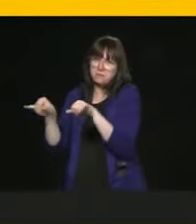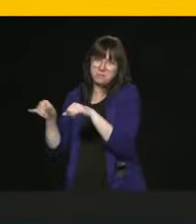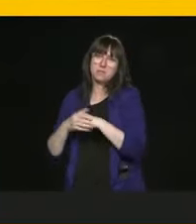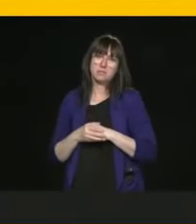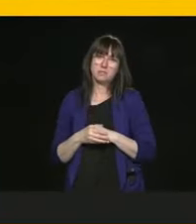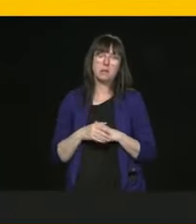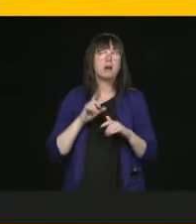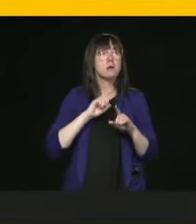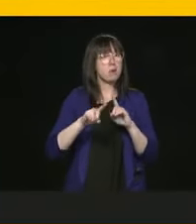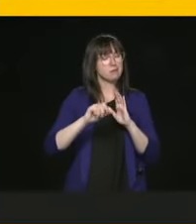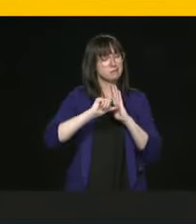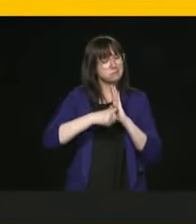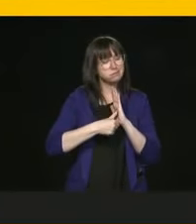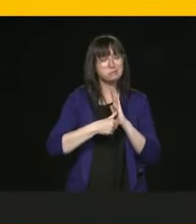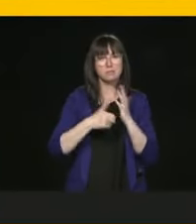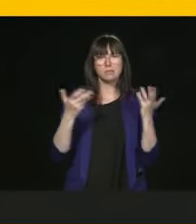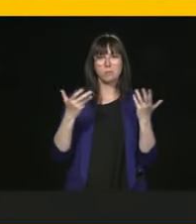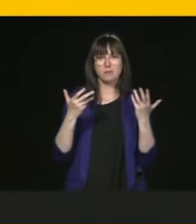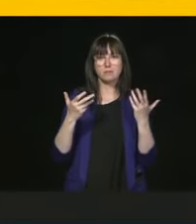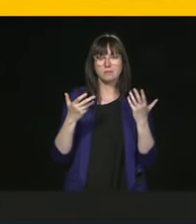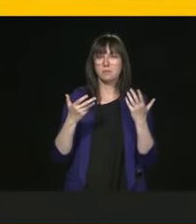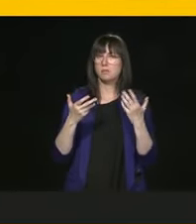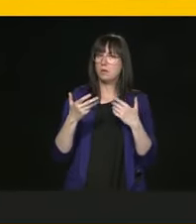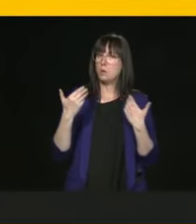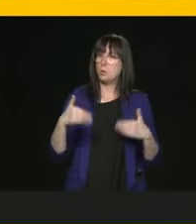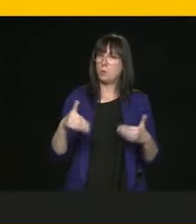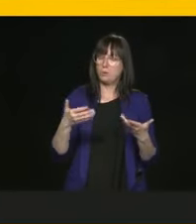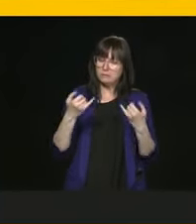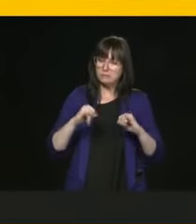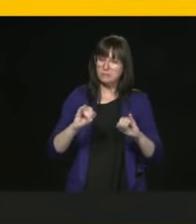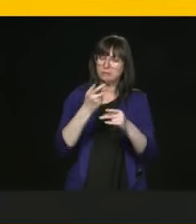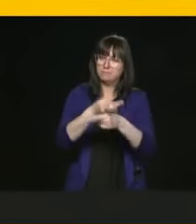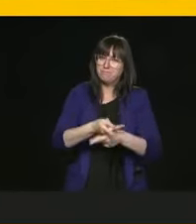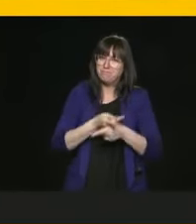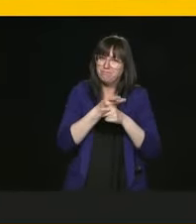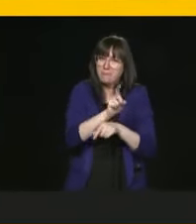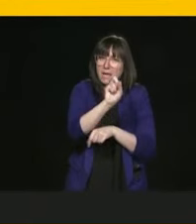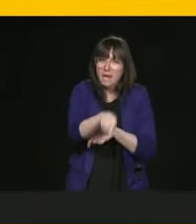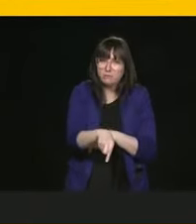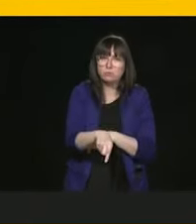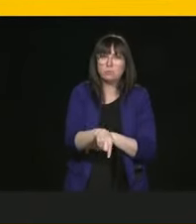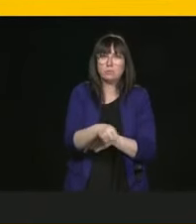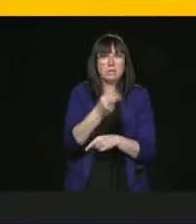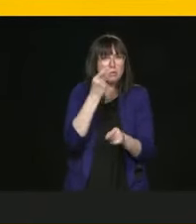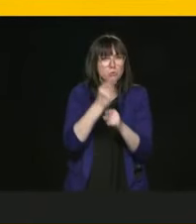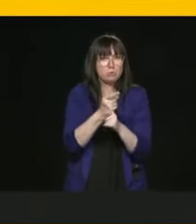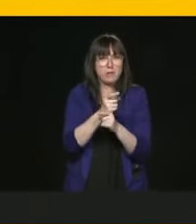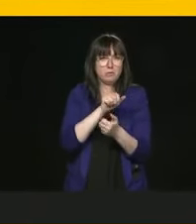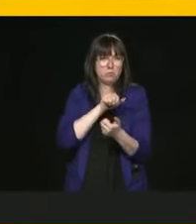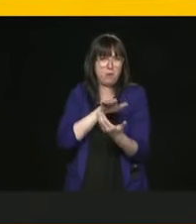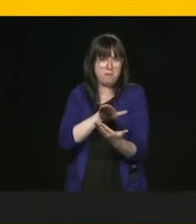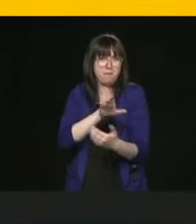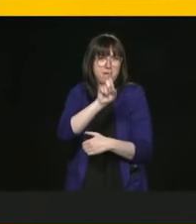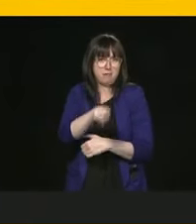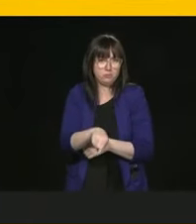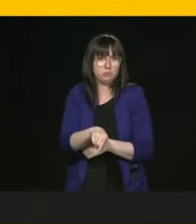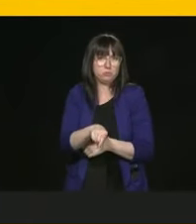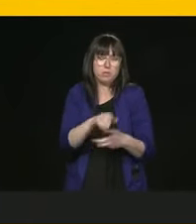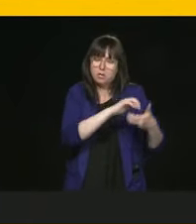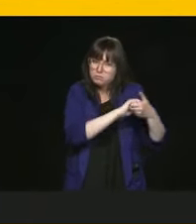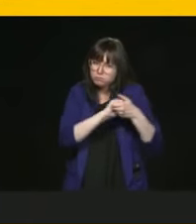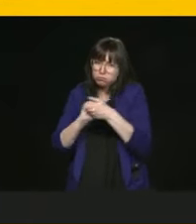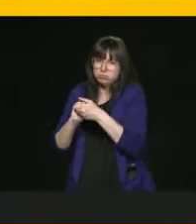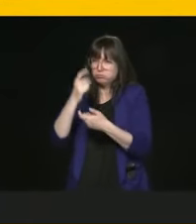message remains that we have to be extremely careful to do this the right way, in a coordinated and collaborative